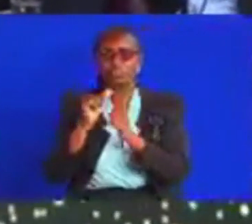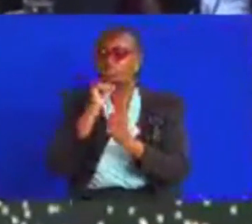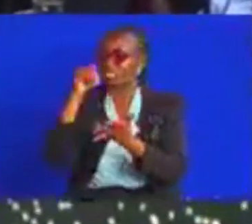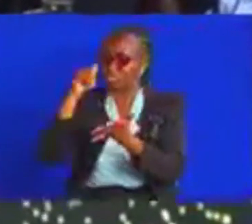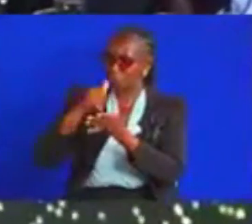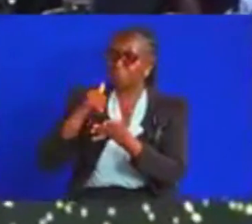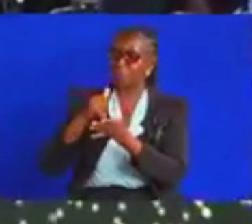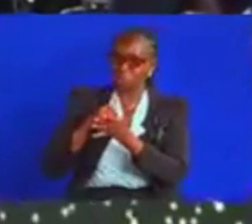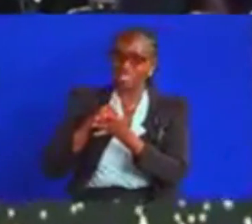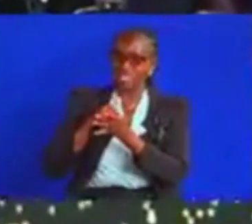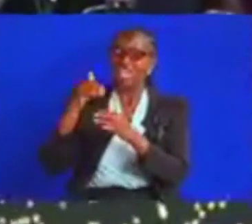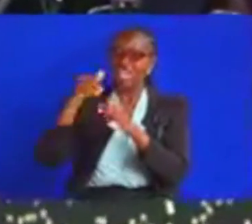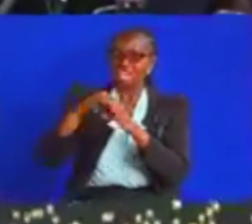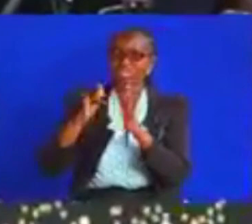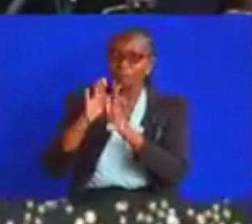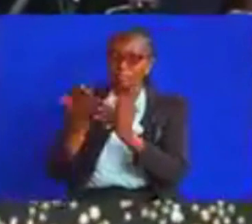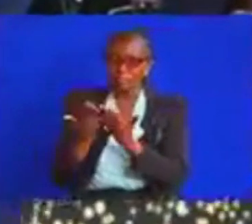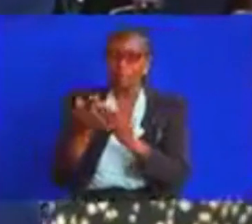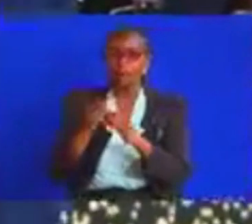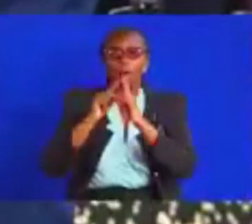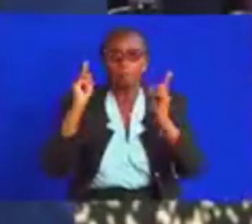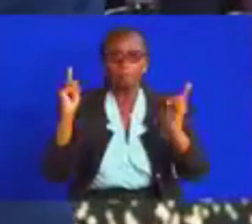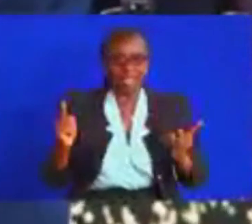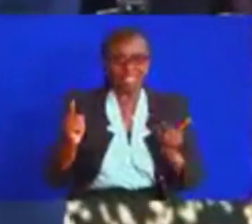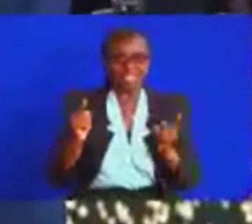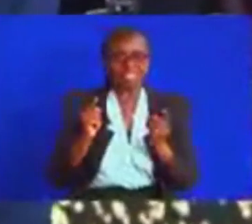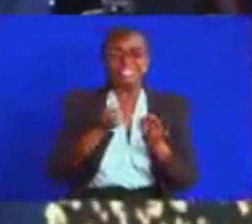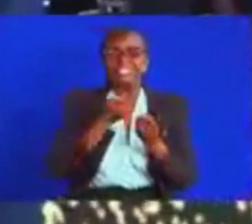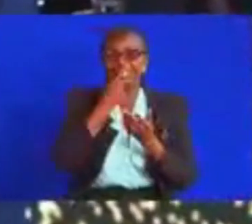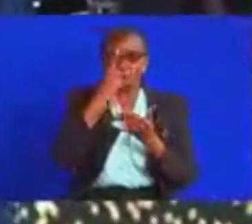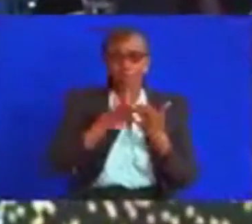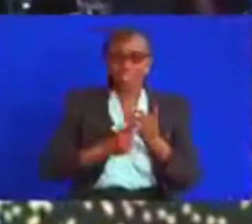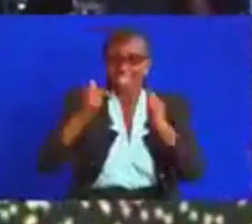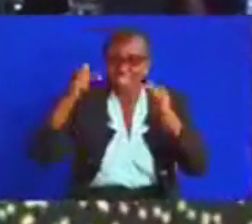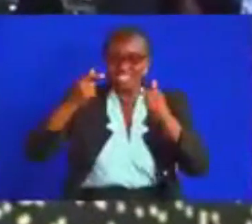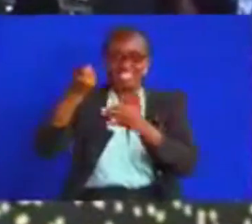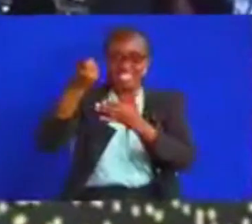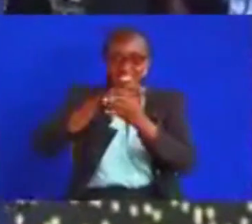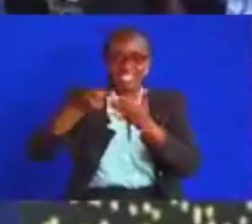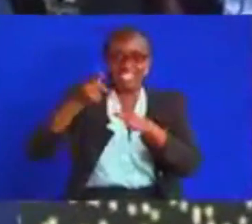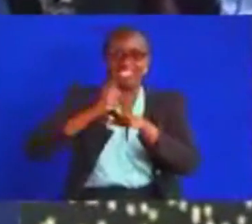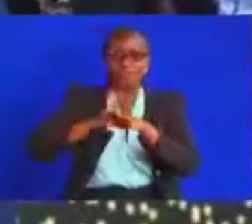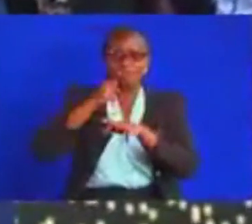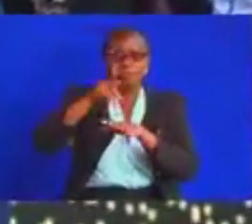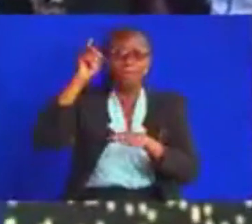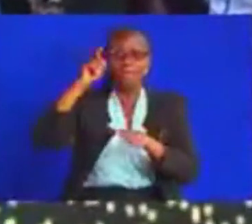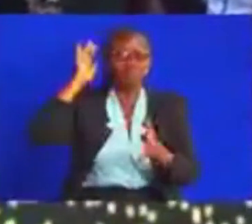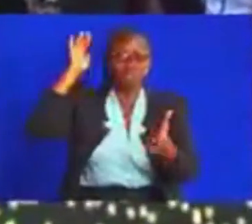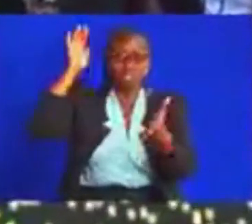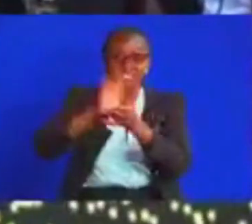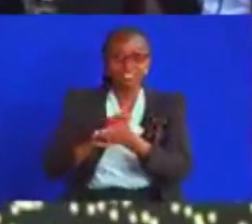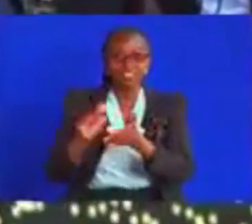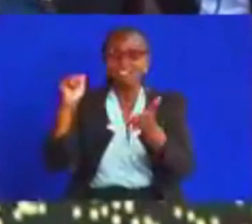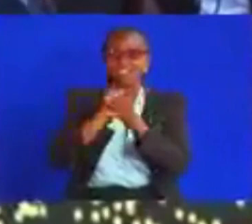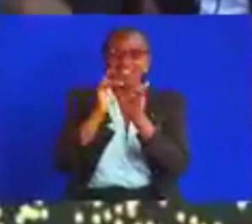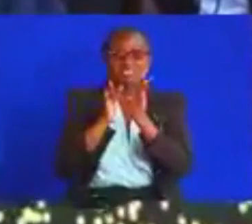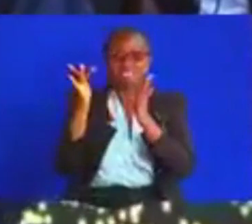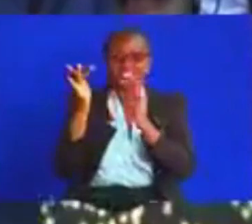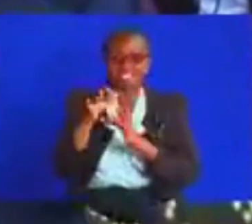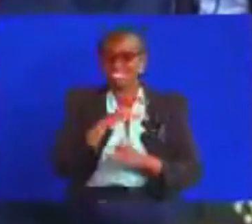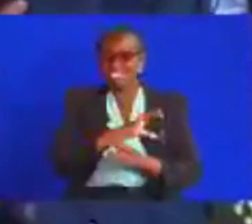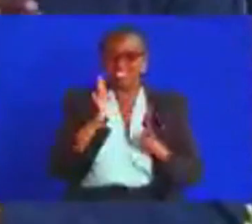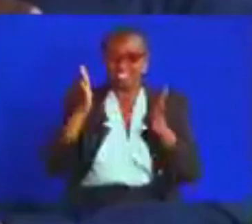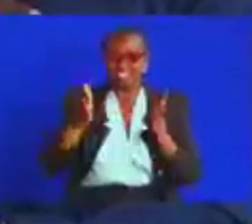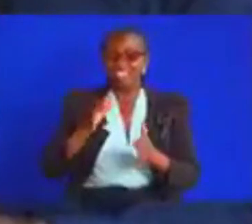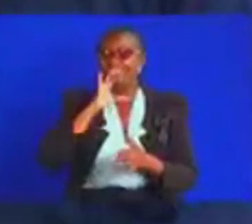book. 31 says, but these are written that ye might believe that Jesus is the Christ, the